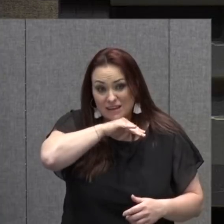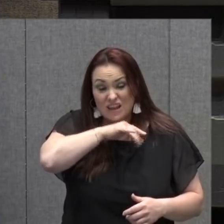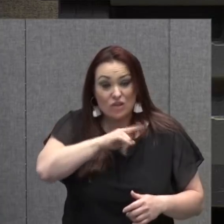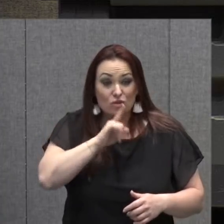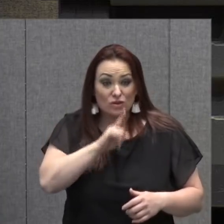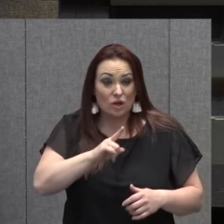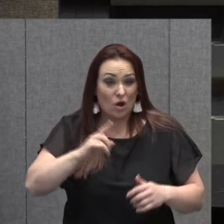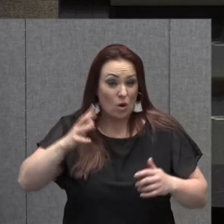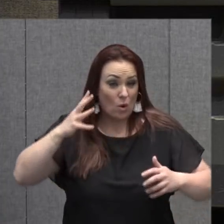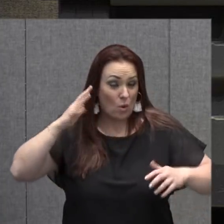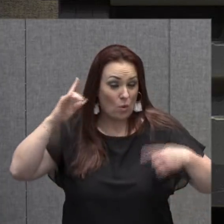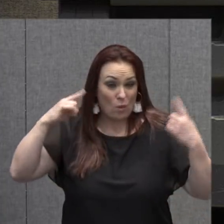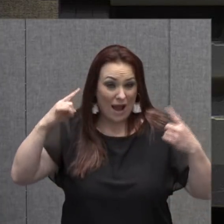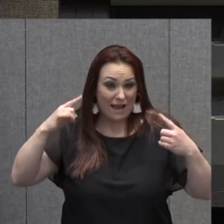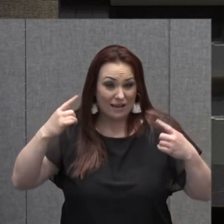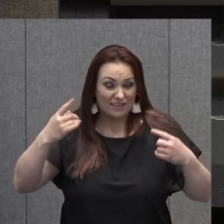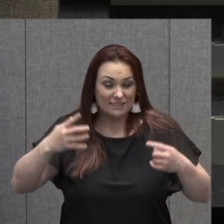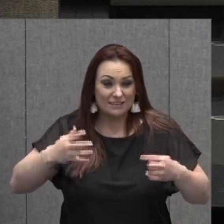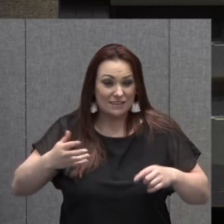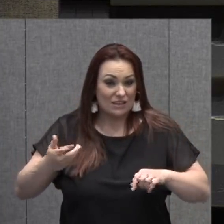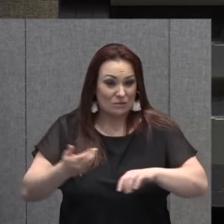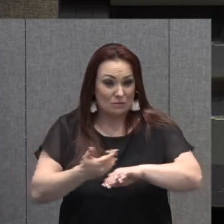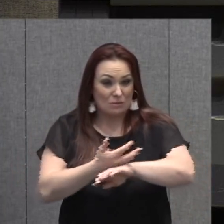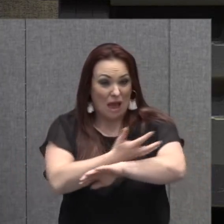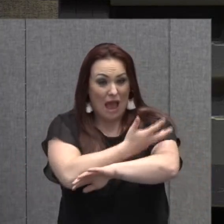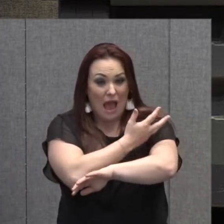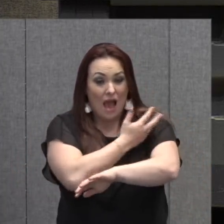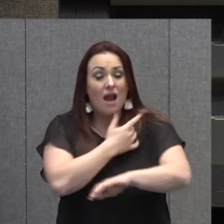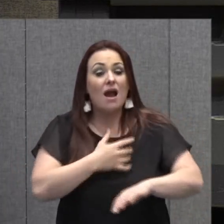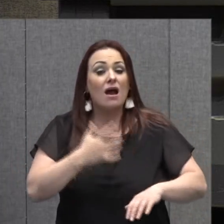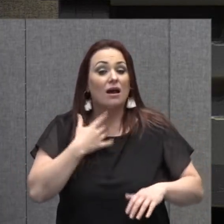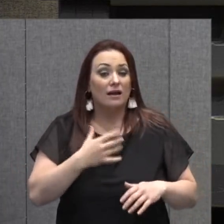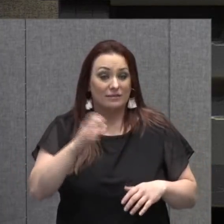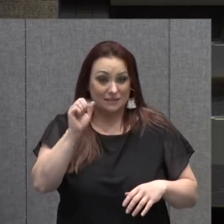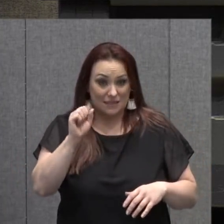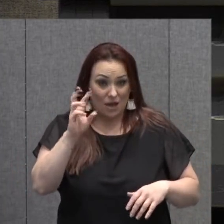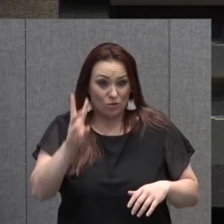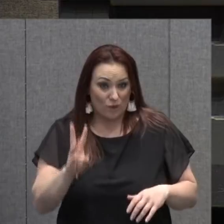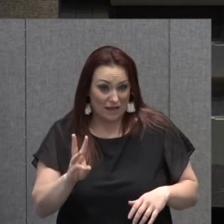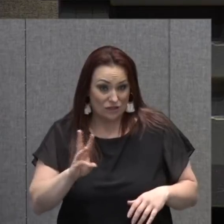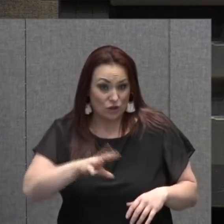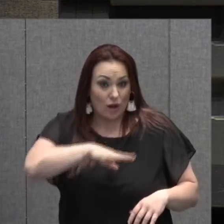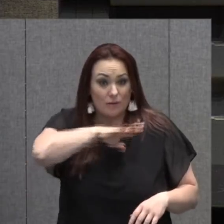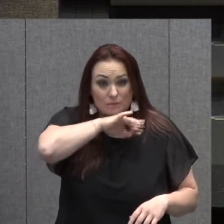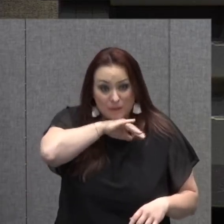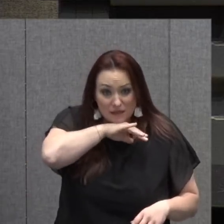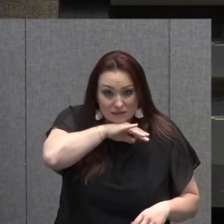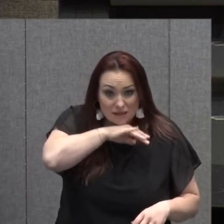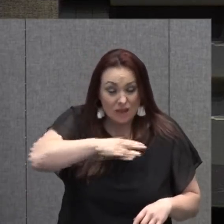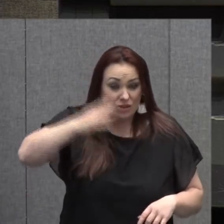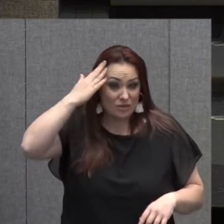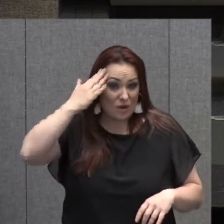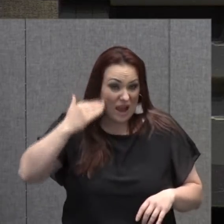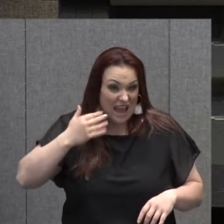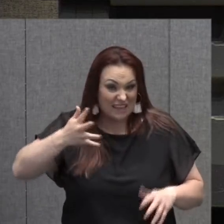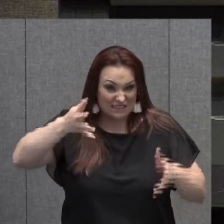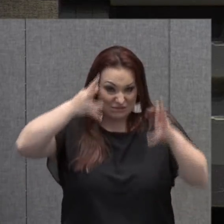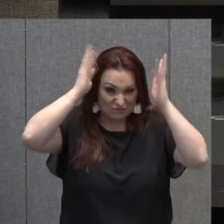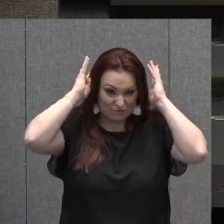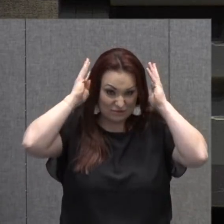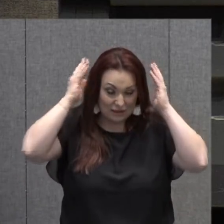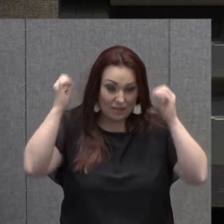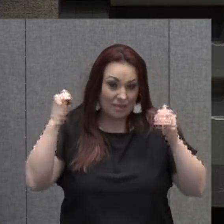wild, hairy, southwestern cousins of pigs. Their heads were hairy, their backs were